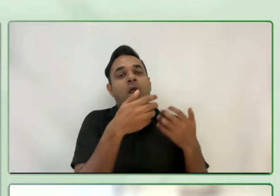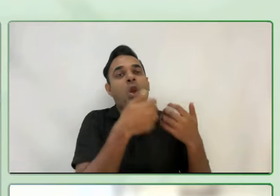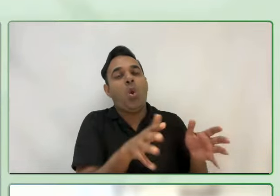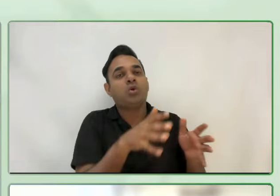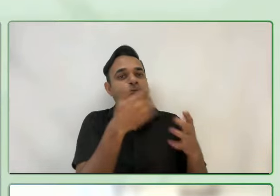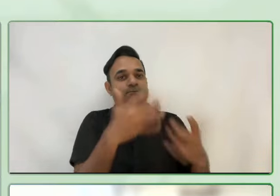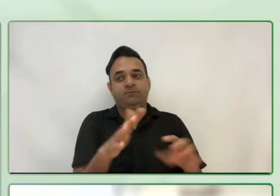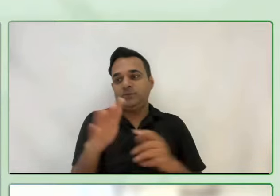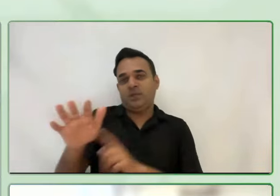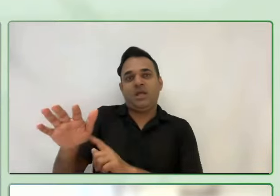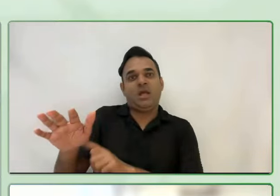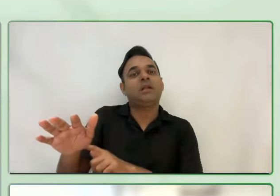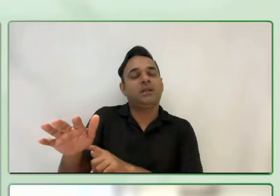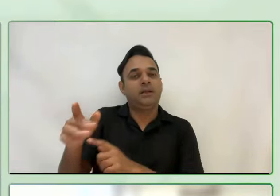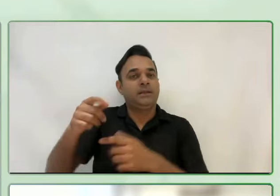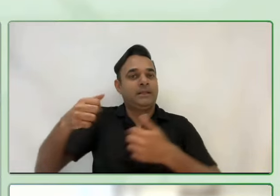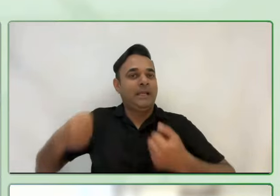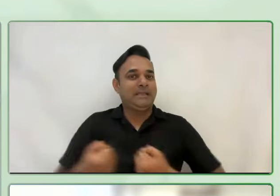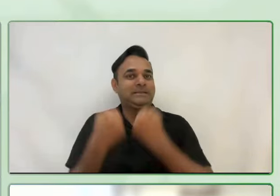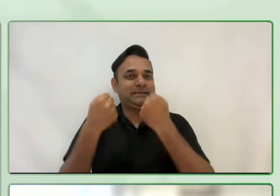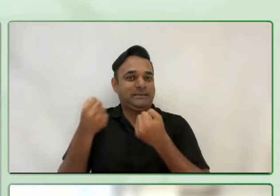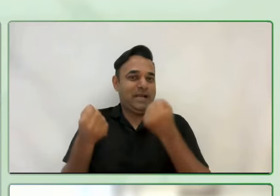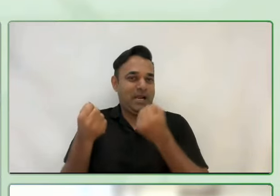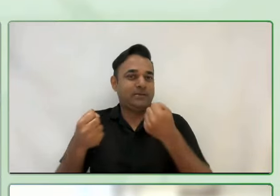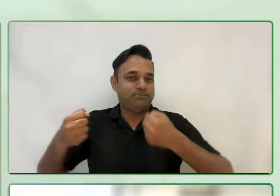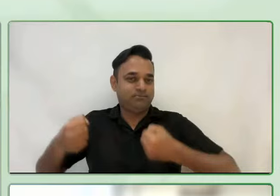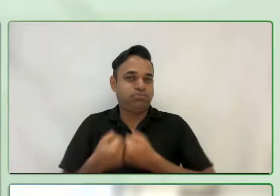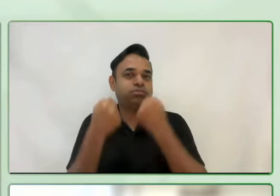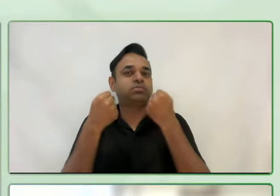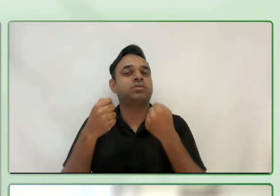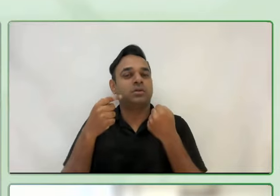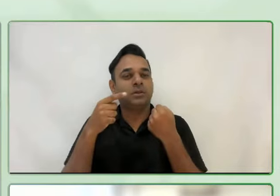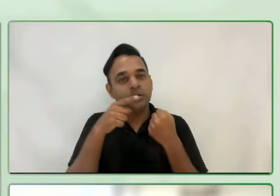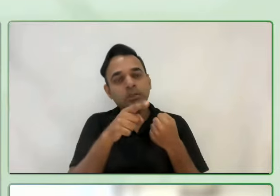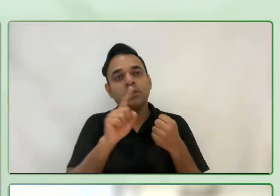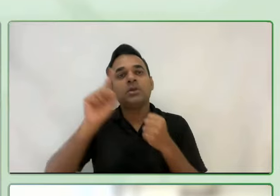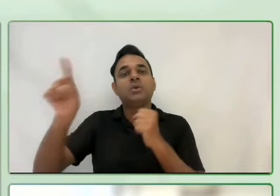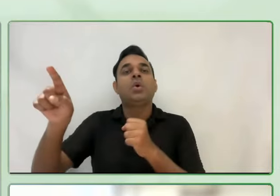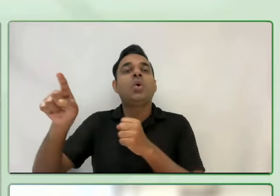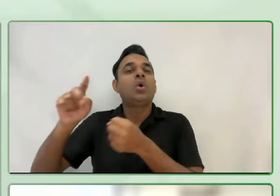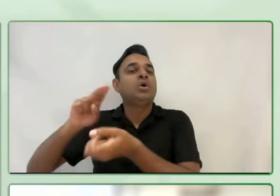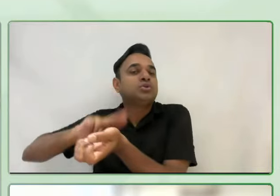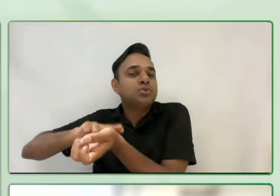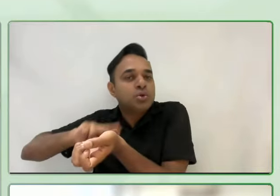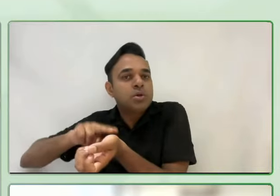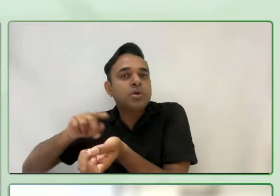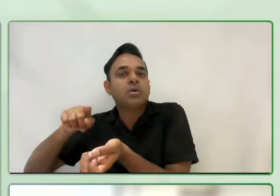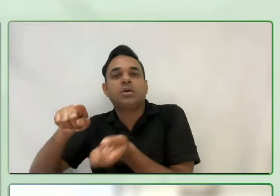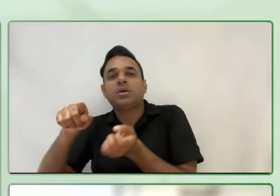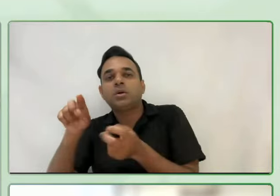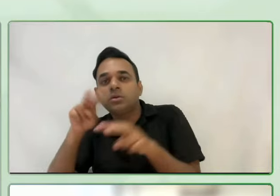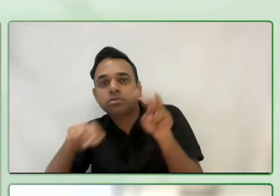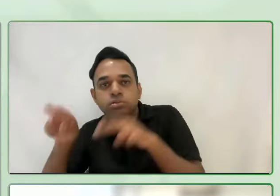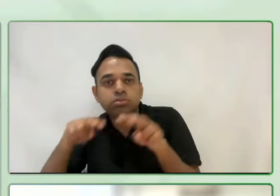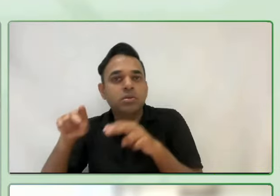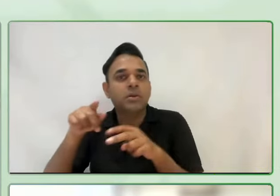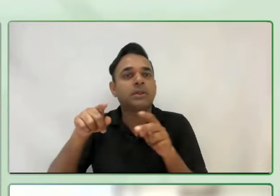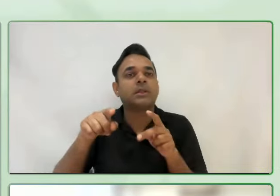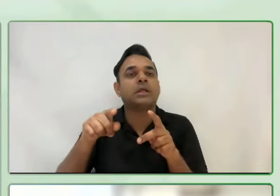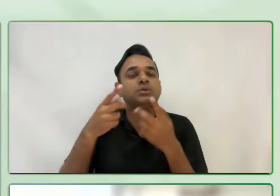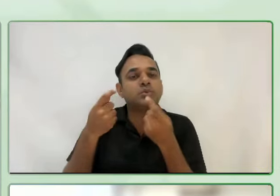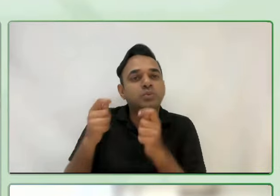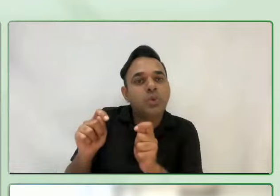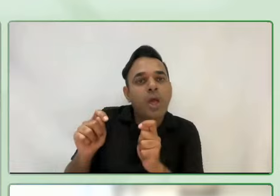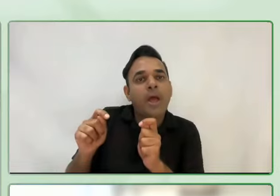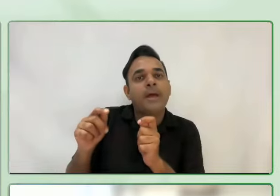is? Knowing, for example, that in GSK, the responsibility for adjustment sits in property and facilities management, because, of course,